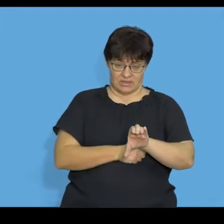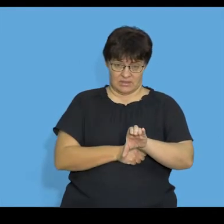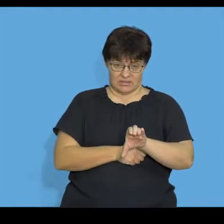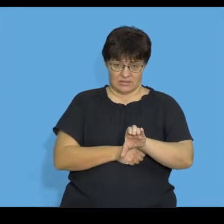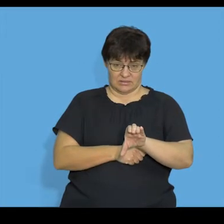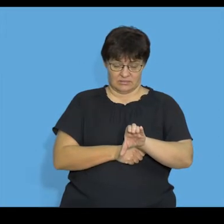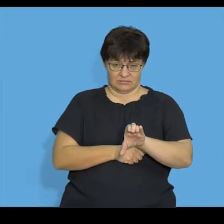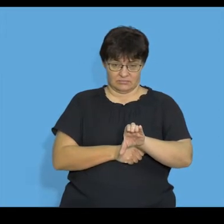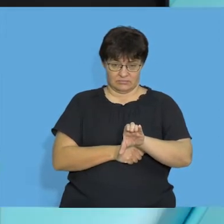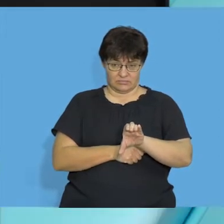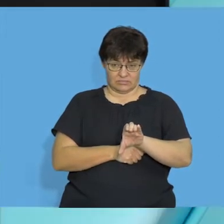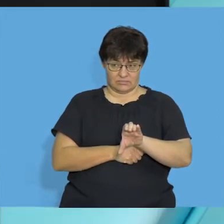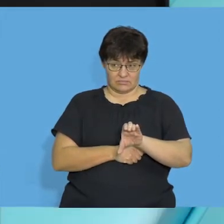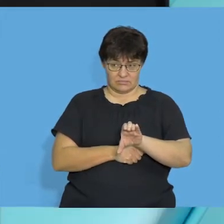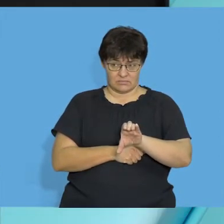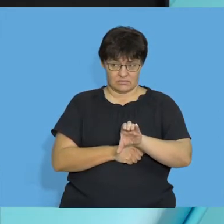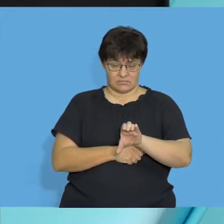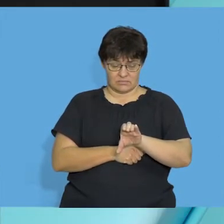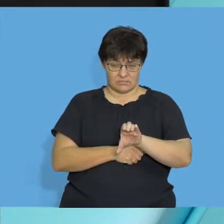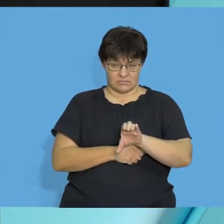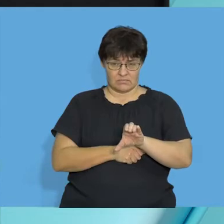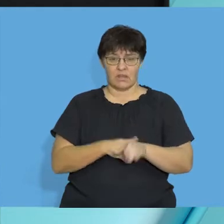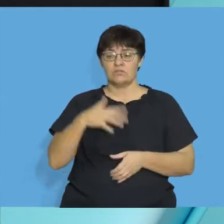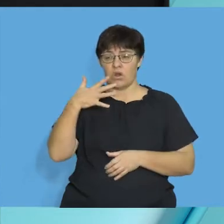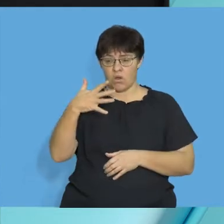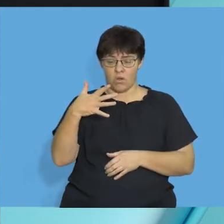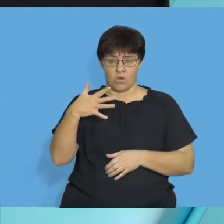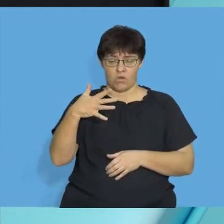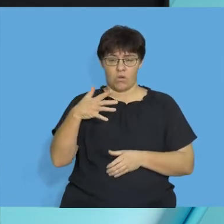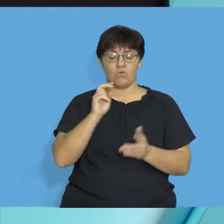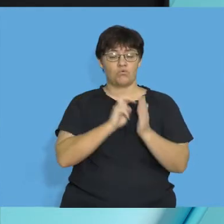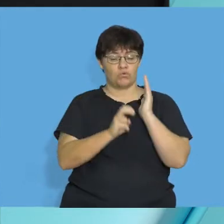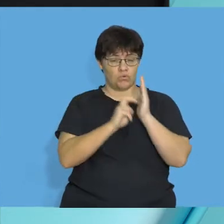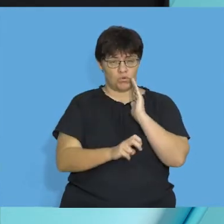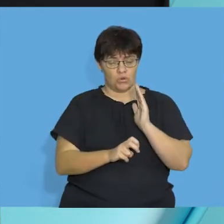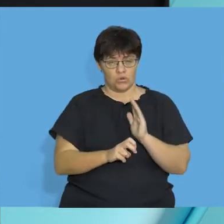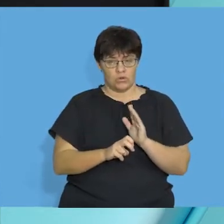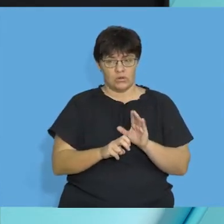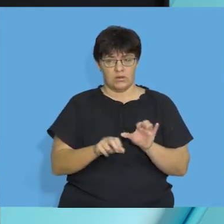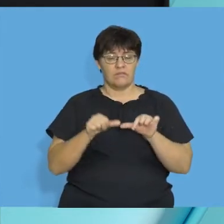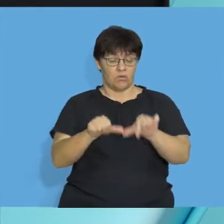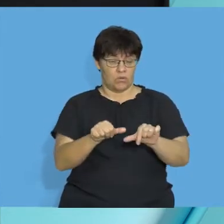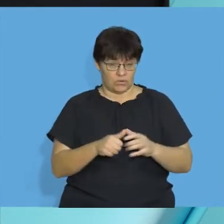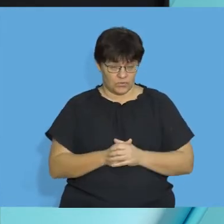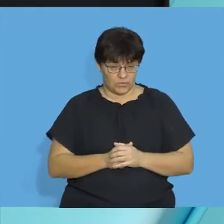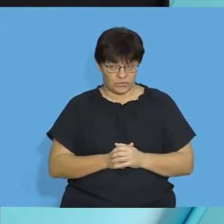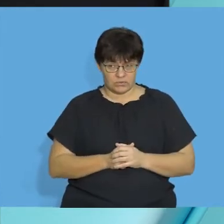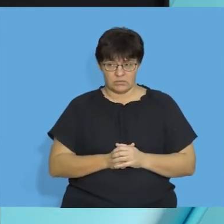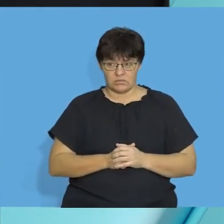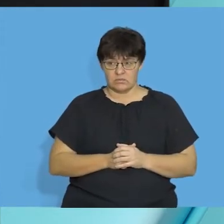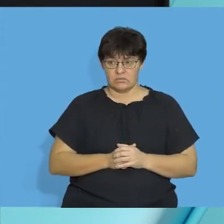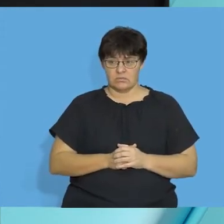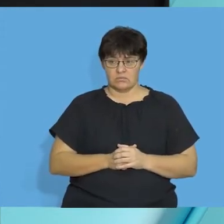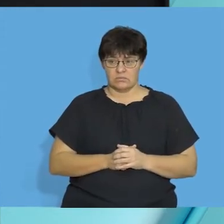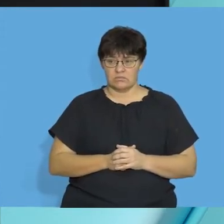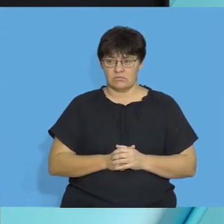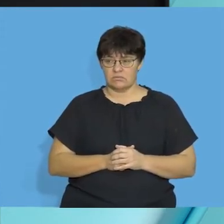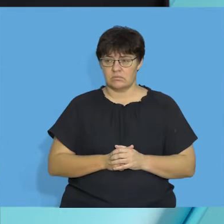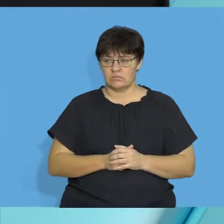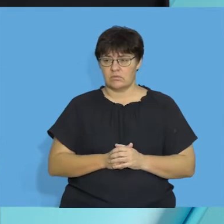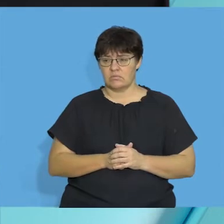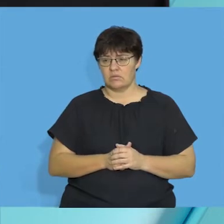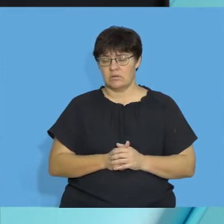now let's apply the right-hand solenoid rule. And we're going to say, well, I want that end to be a north